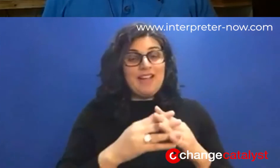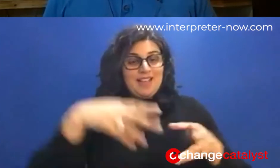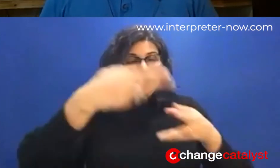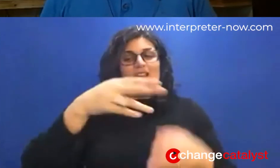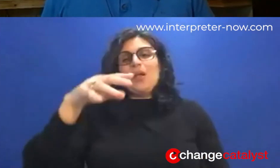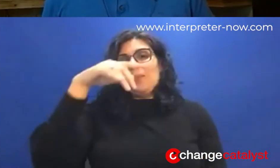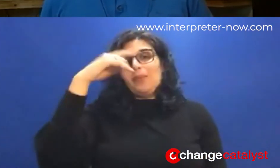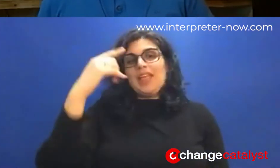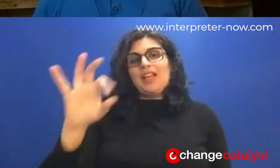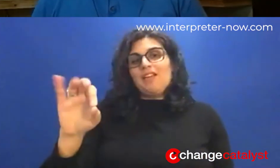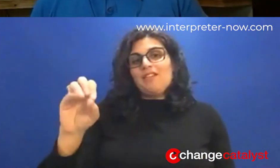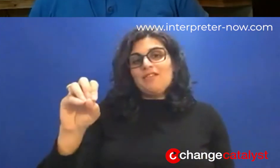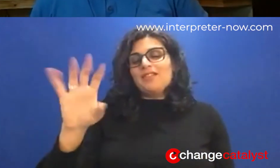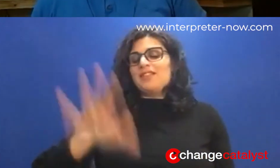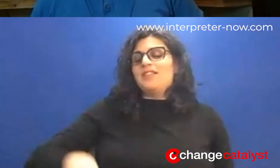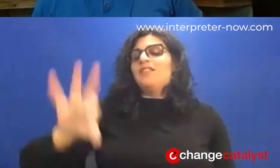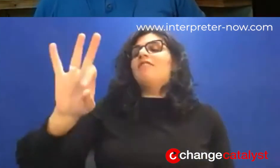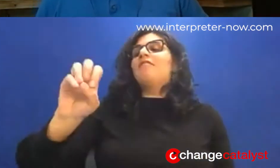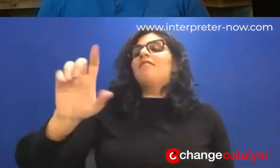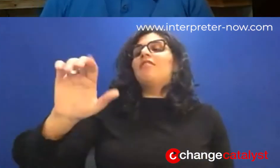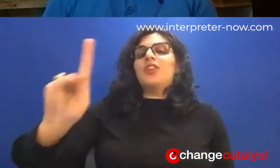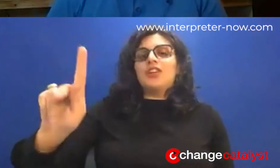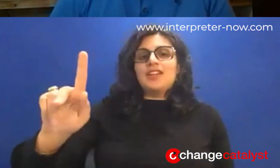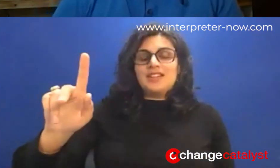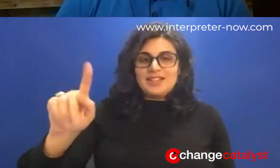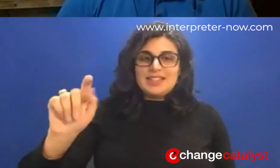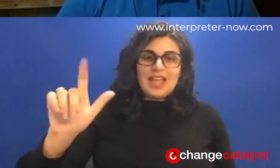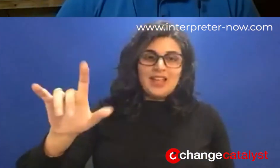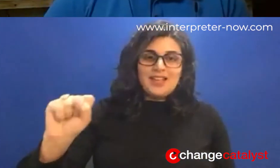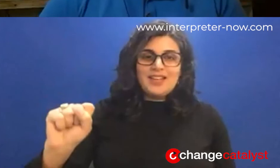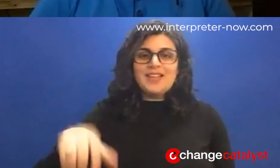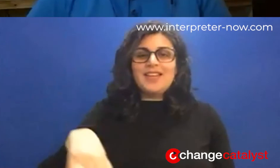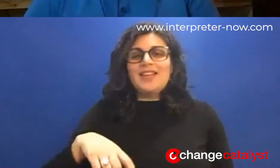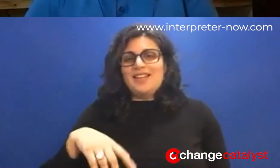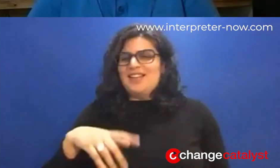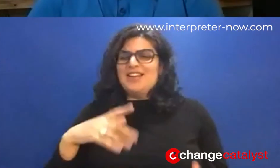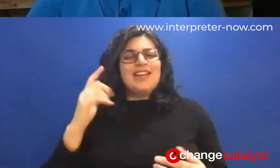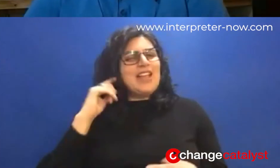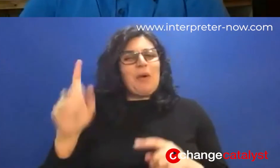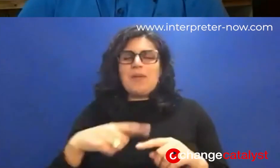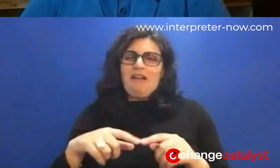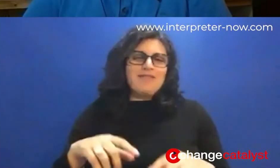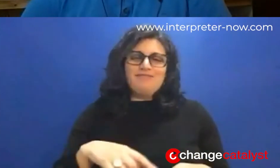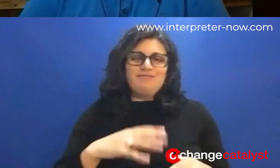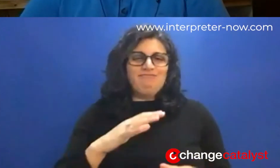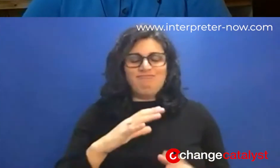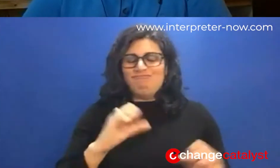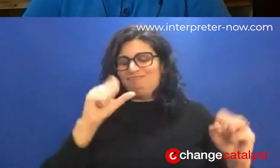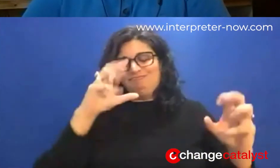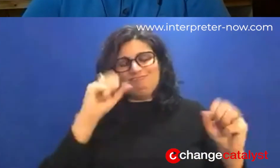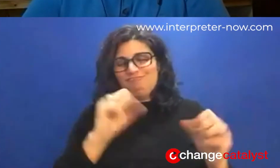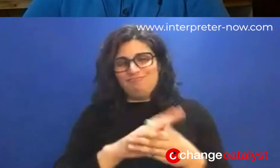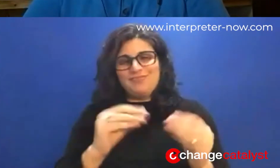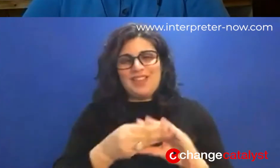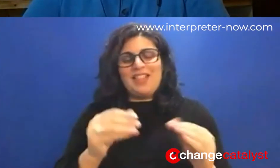hear about High John the Conqueror and Stagger Lee and all sorts of Bear Rabbit and all sorts of other fun things. So that would be